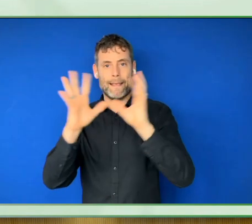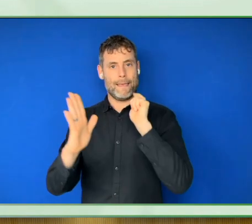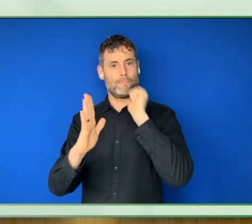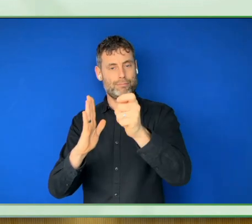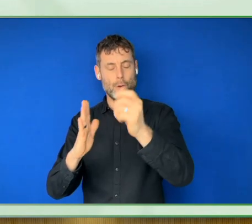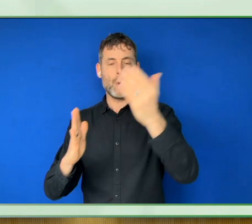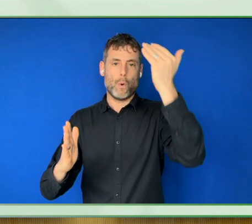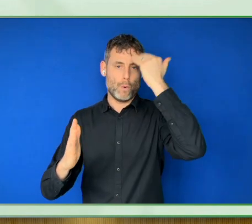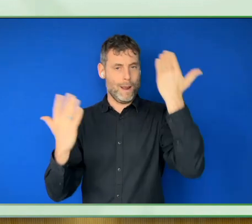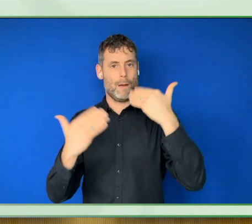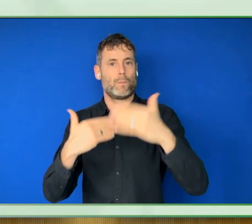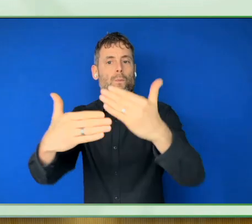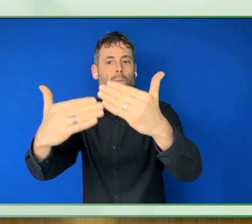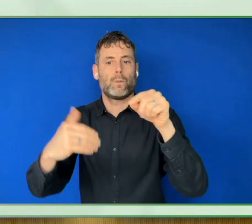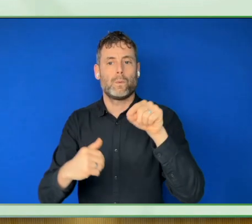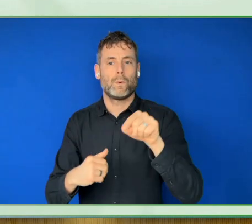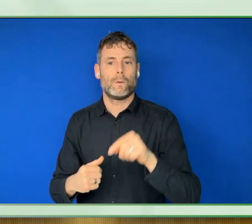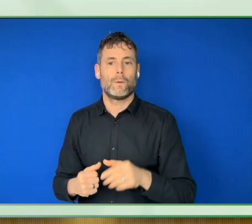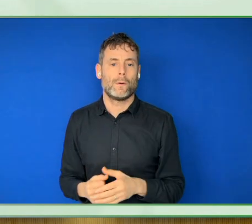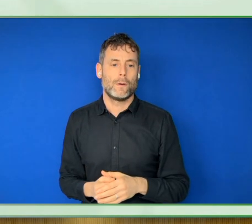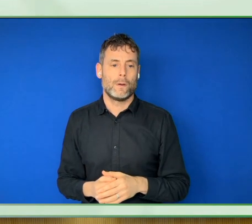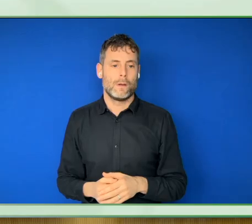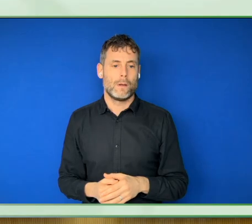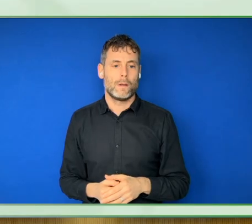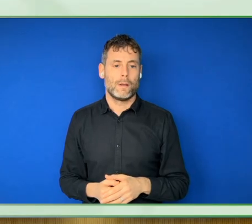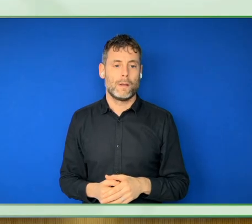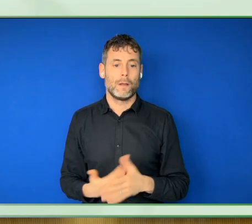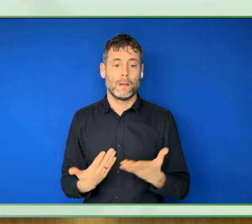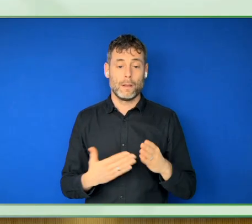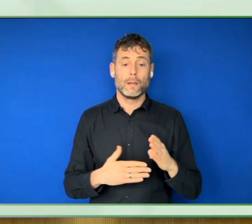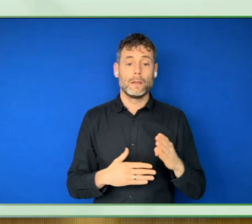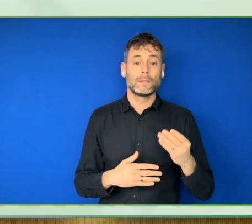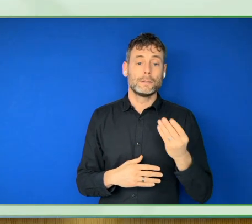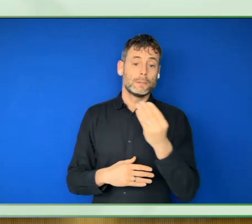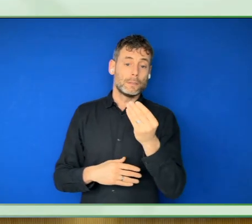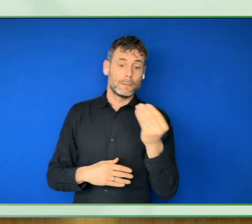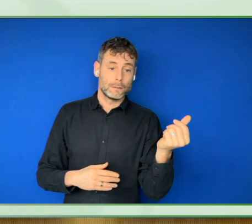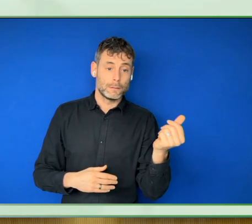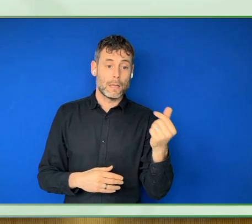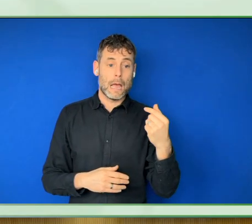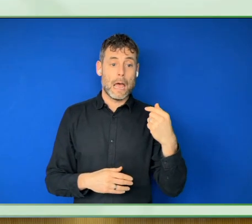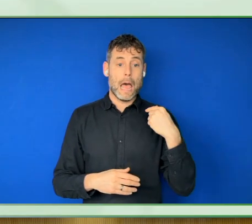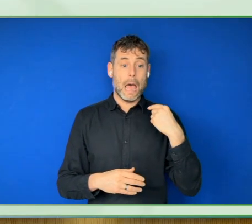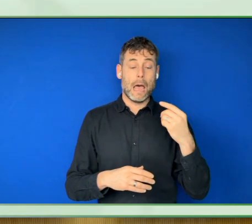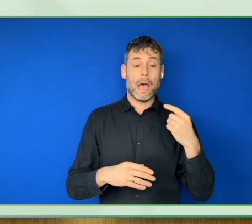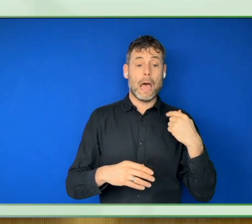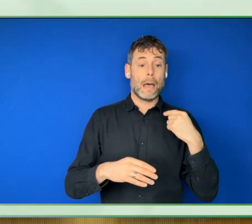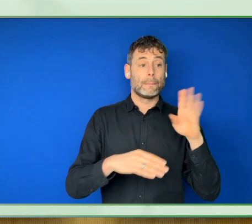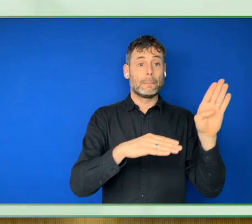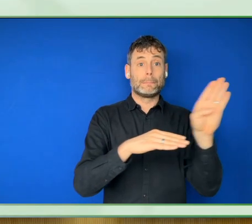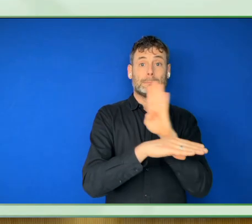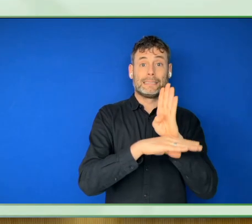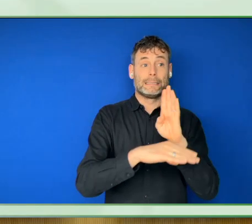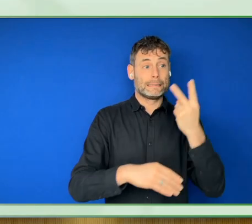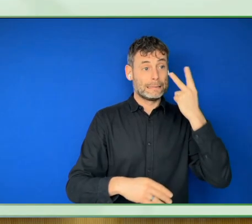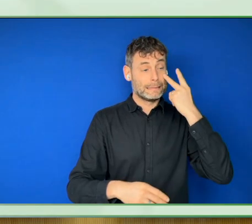some. It's a business advantage that works for others. Our competitors are doing it before us, that's another one. Different people are motivated by